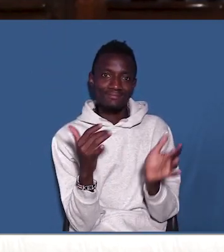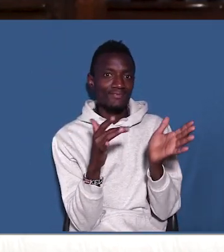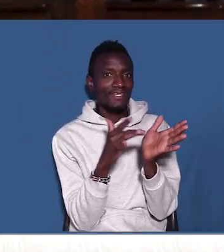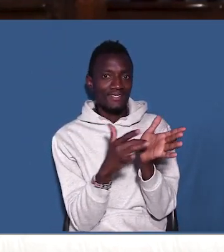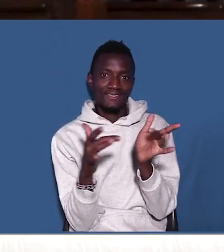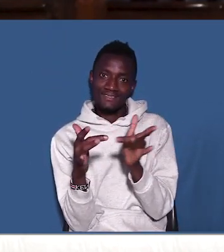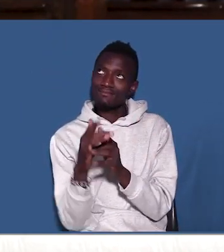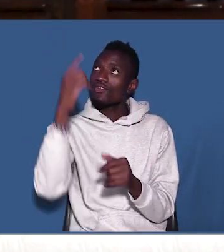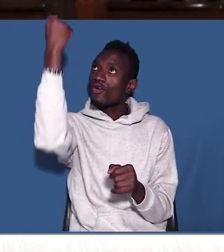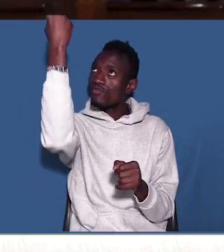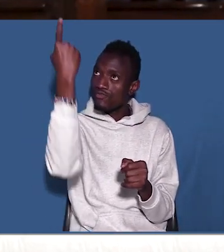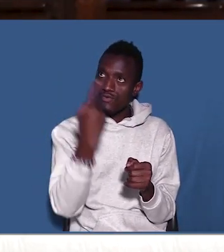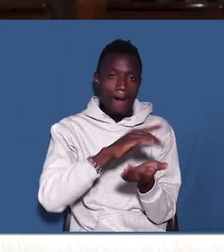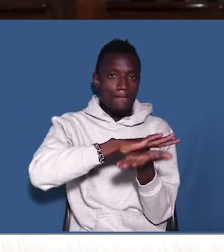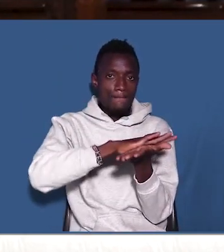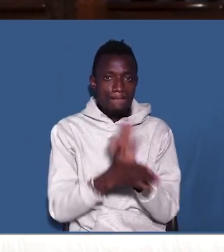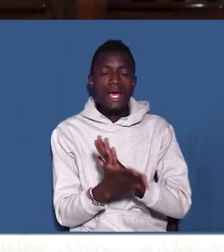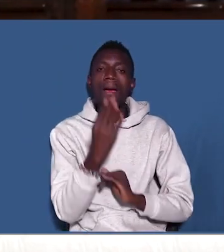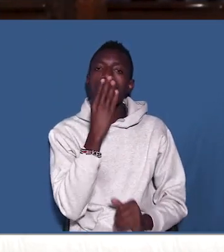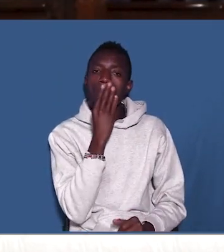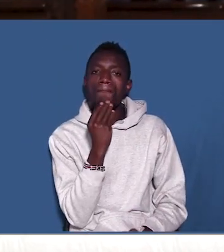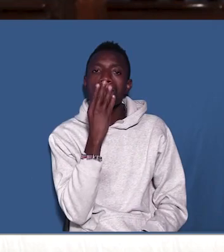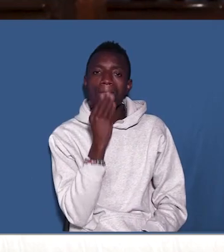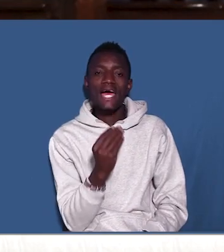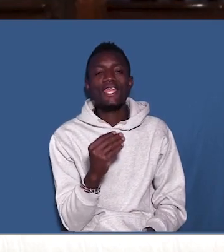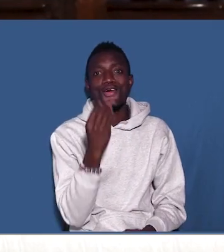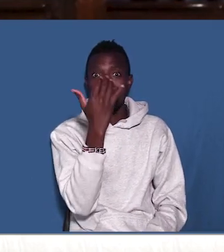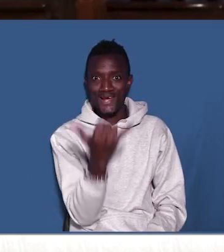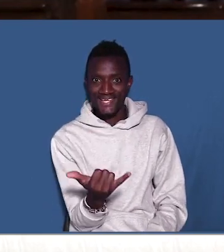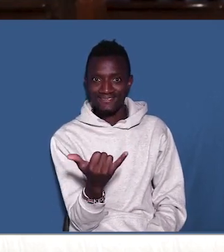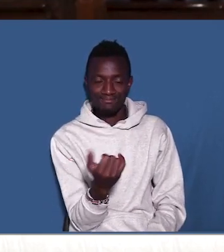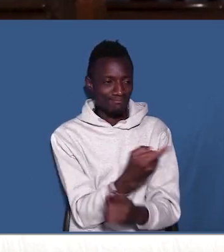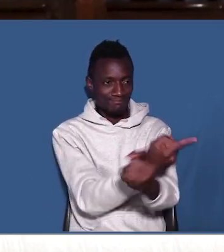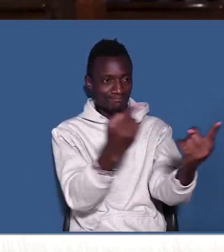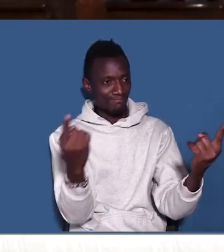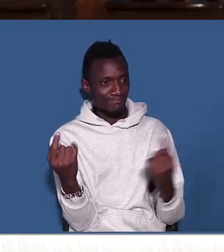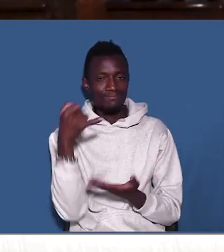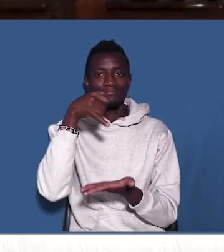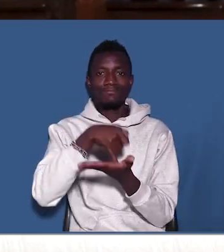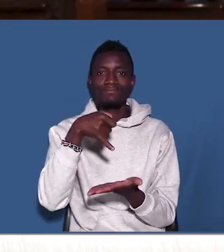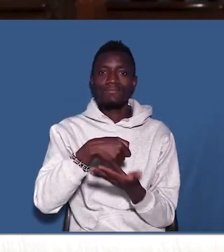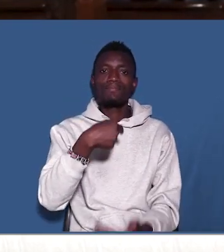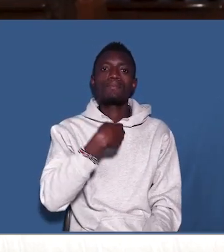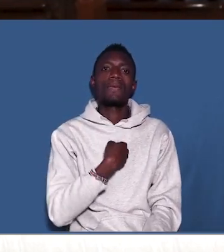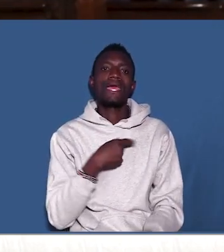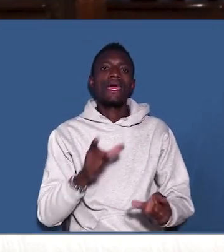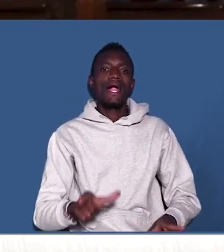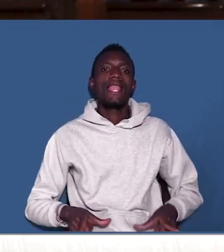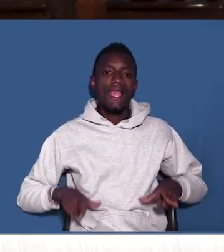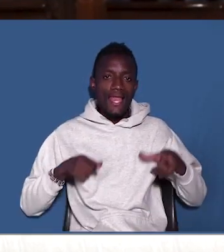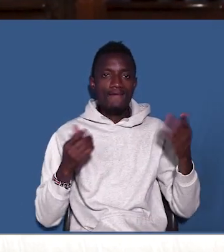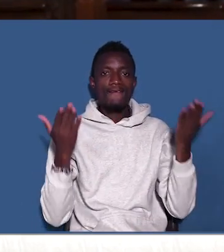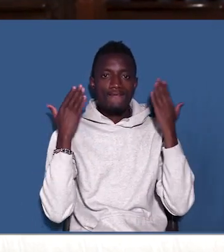the life you and I would have to live in order to enter